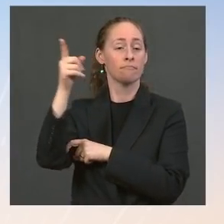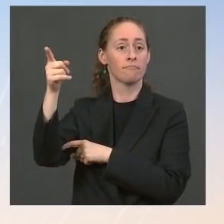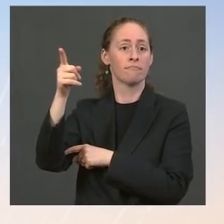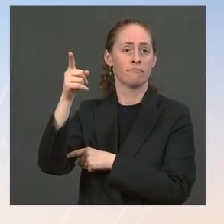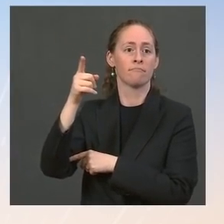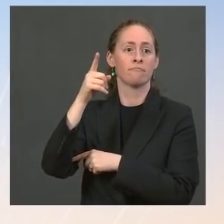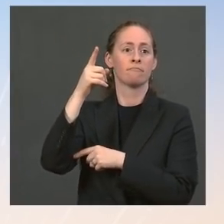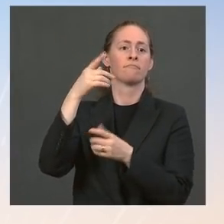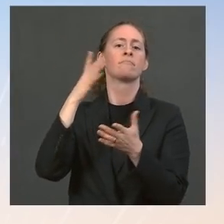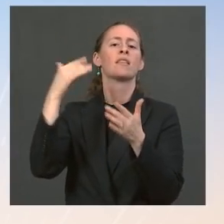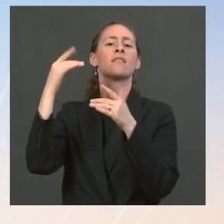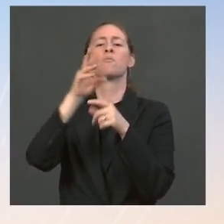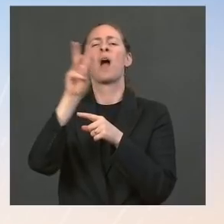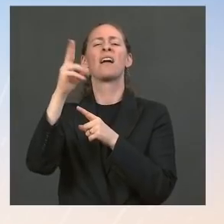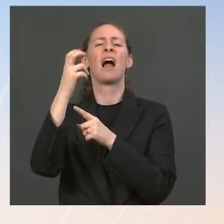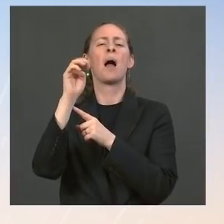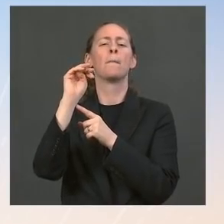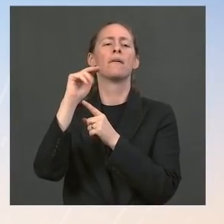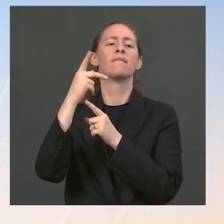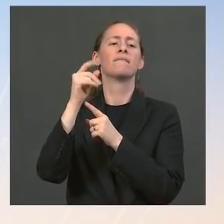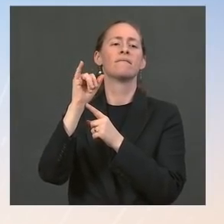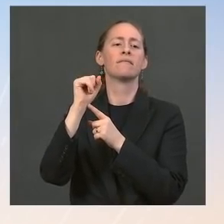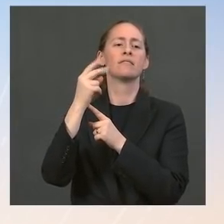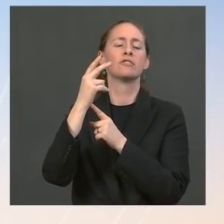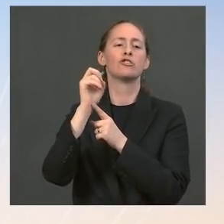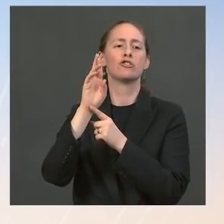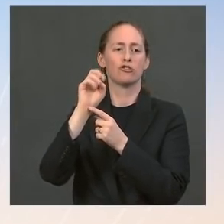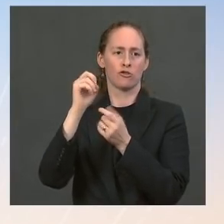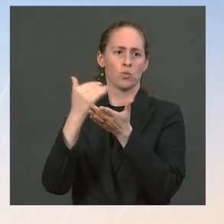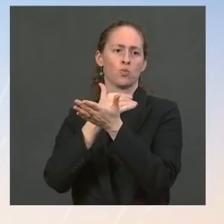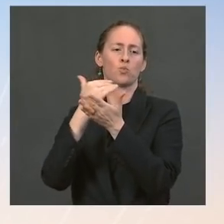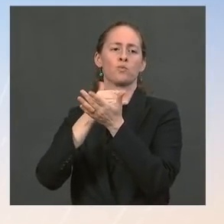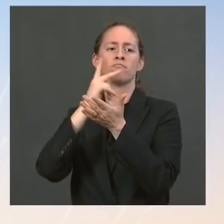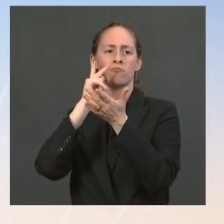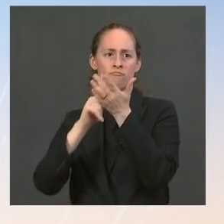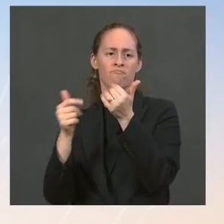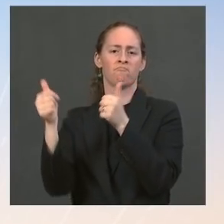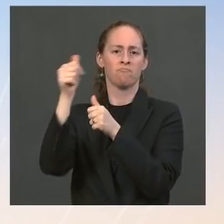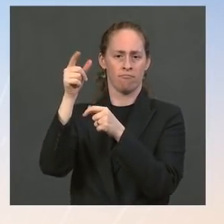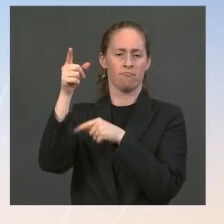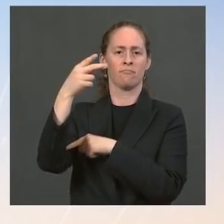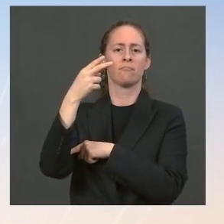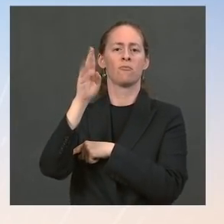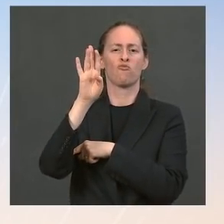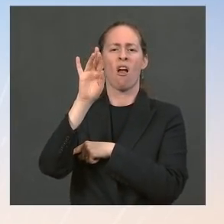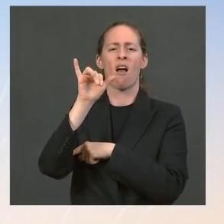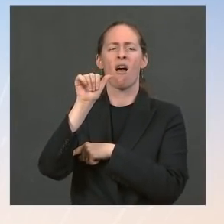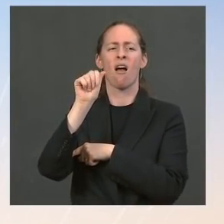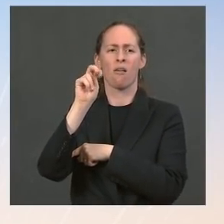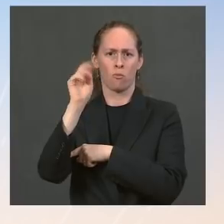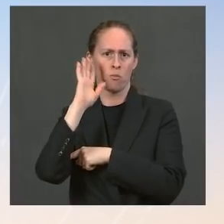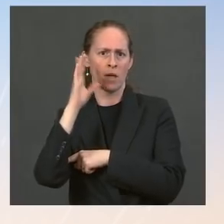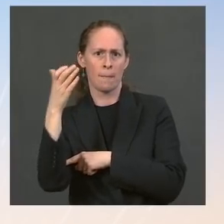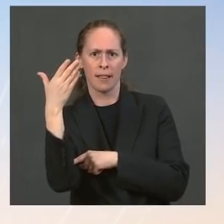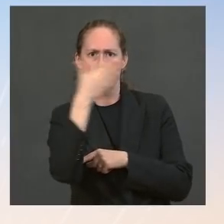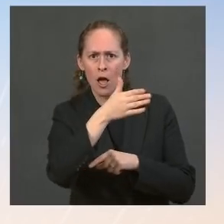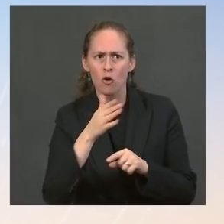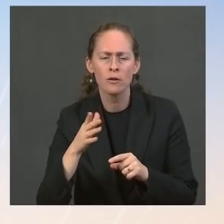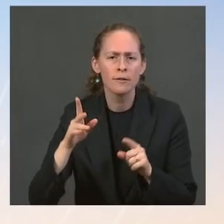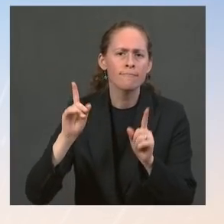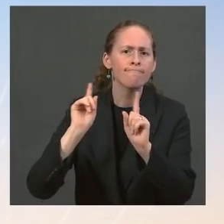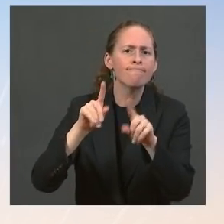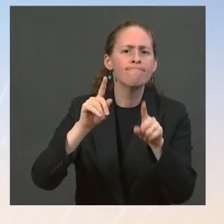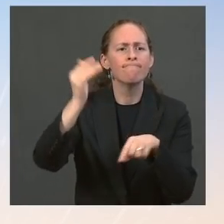Nichols, is on this as a part of this delegation. Our NSC Senior Director for the Western Hemisphere, Juan Gonzalez, are there. They're meeting with civil society